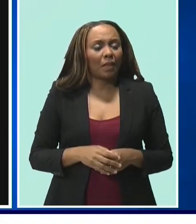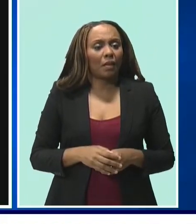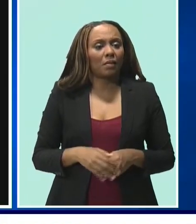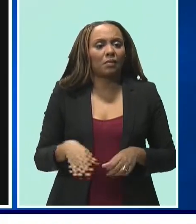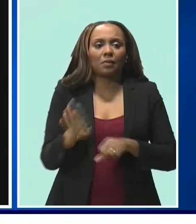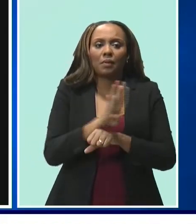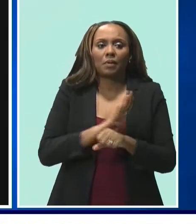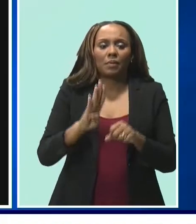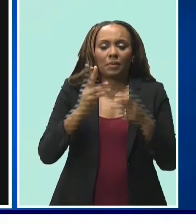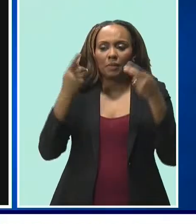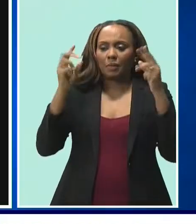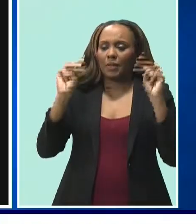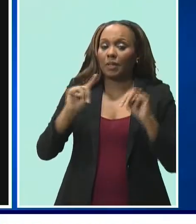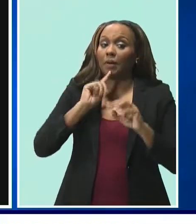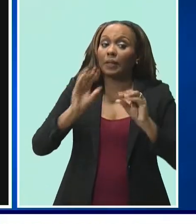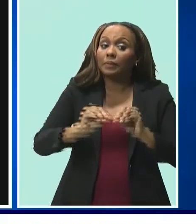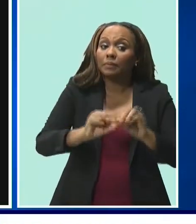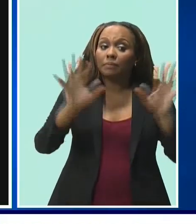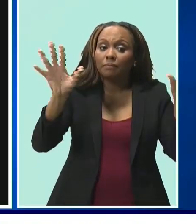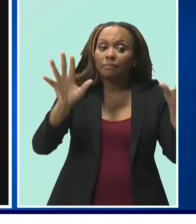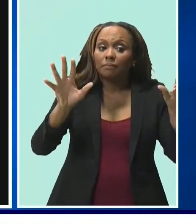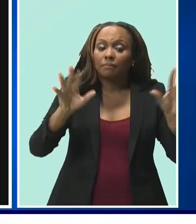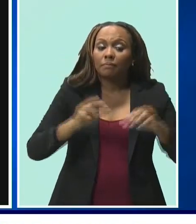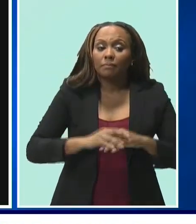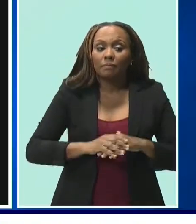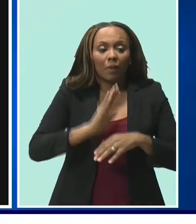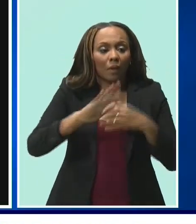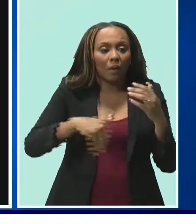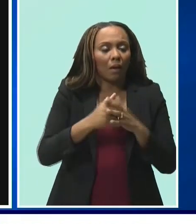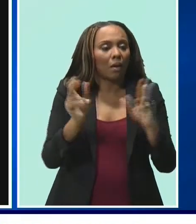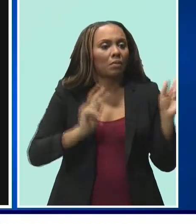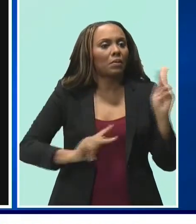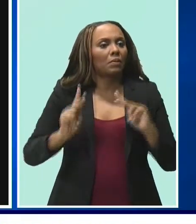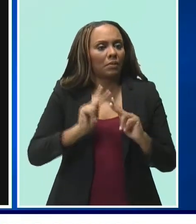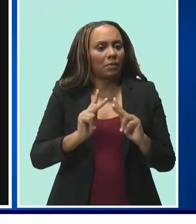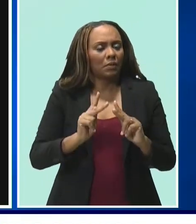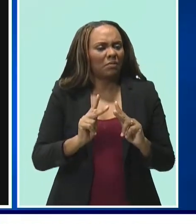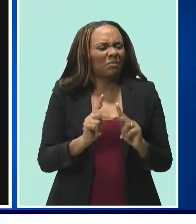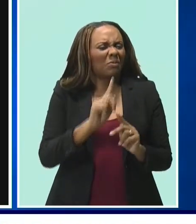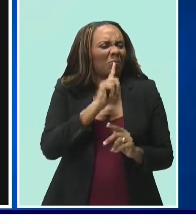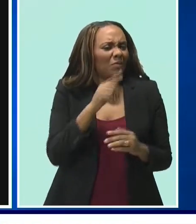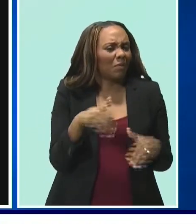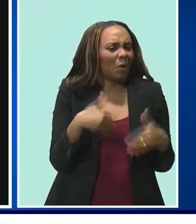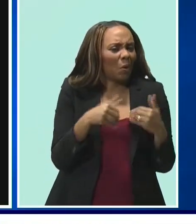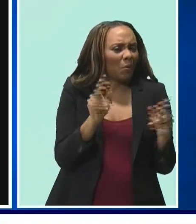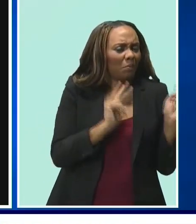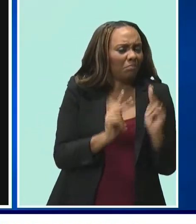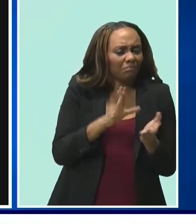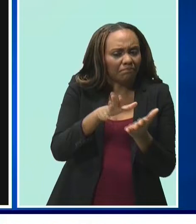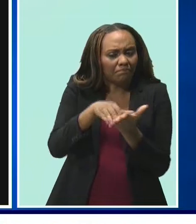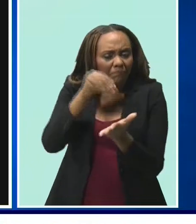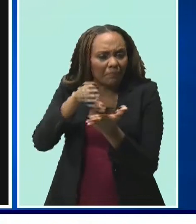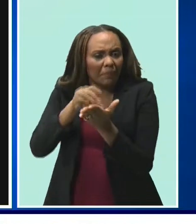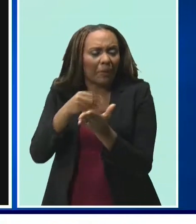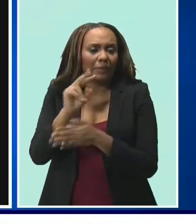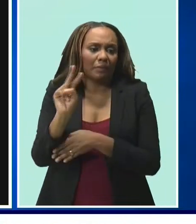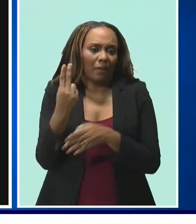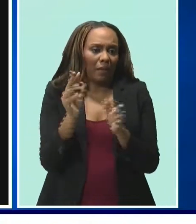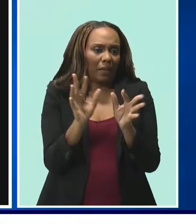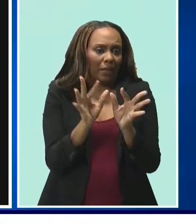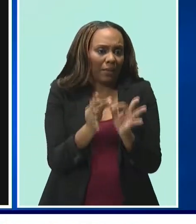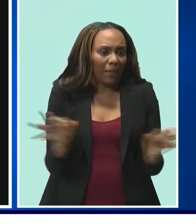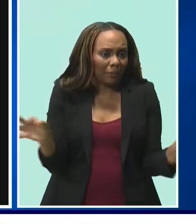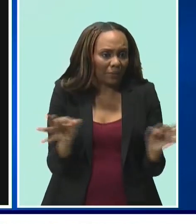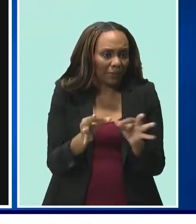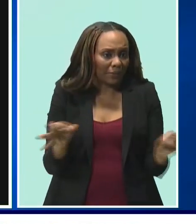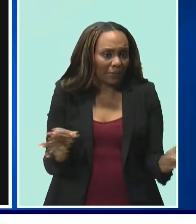very clear about the need of everyone in Barbados, especially young people, to learn a second language. So